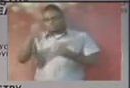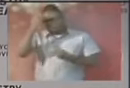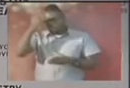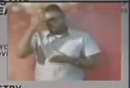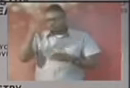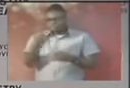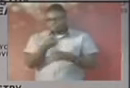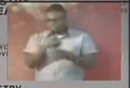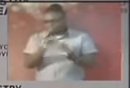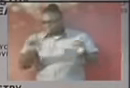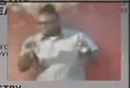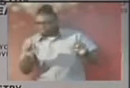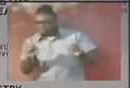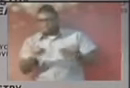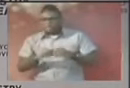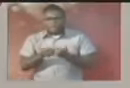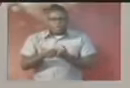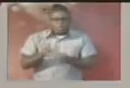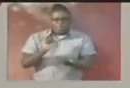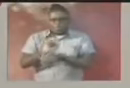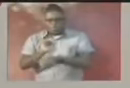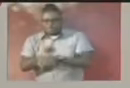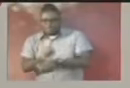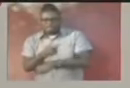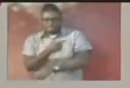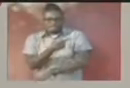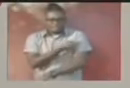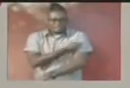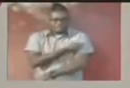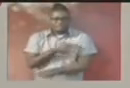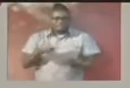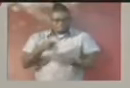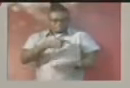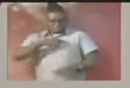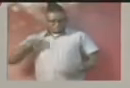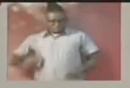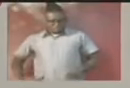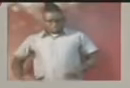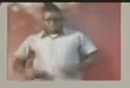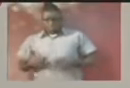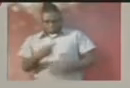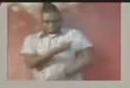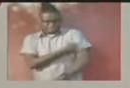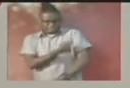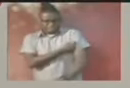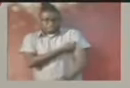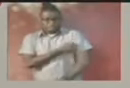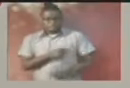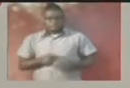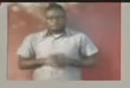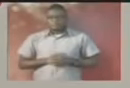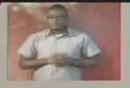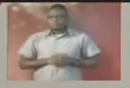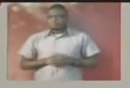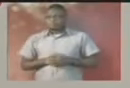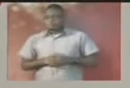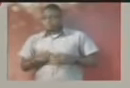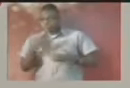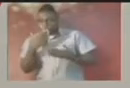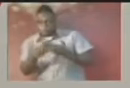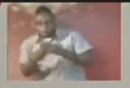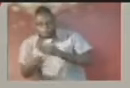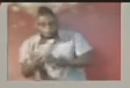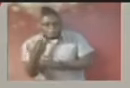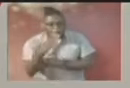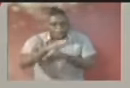Sinopharm vaccine. Professor Montai. Good morning, Dr. Parasram and clinical colleagues here in the studio, and a